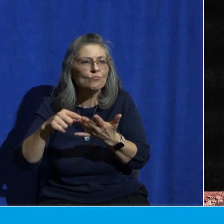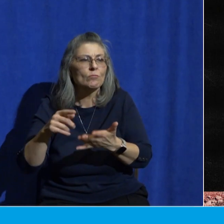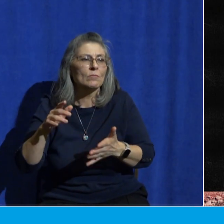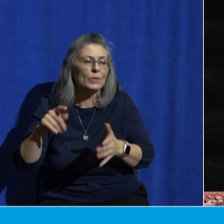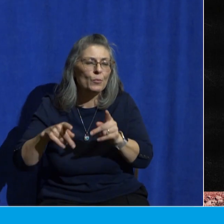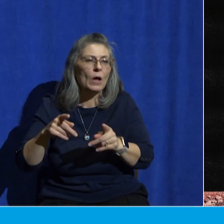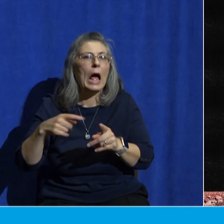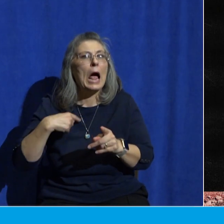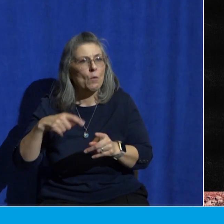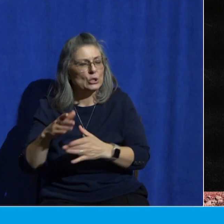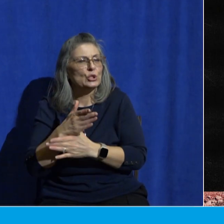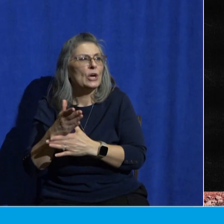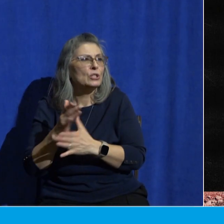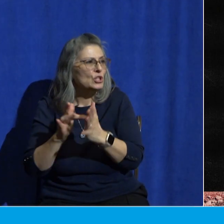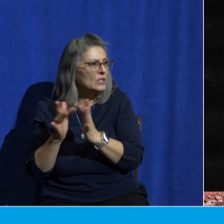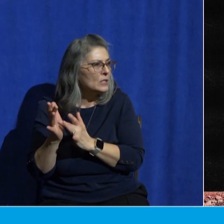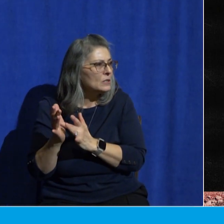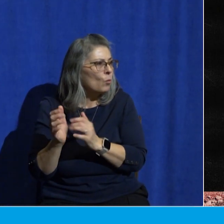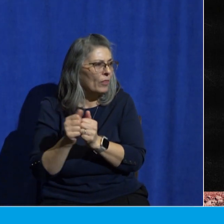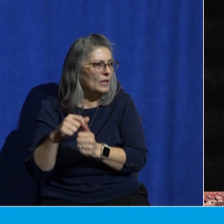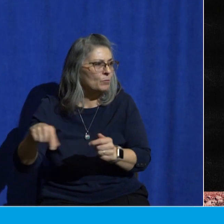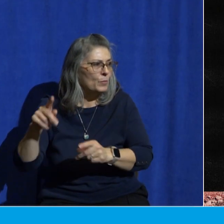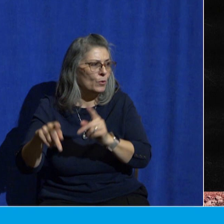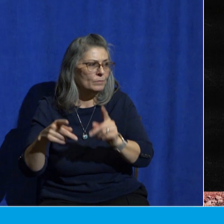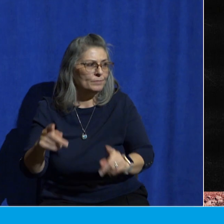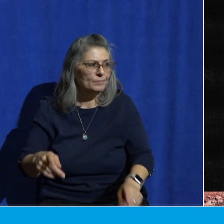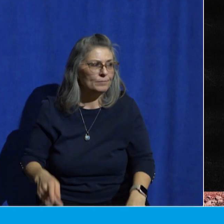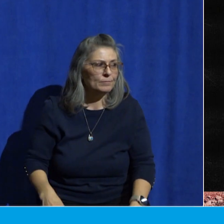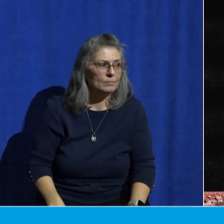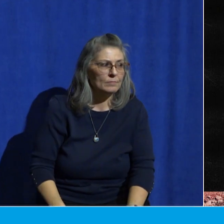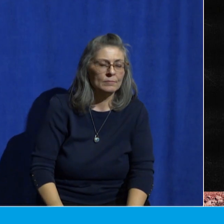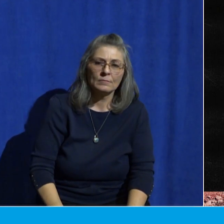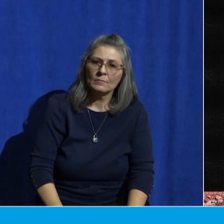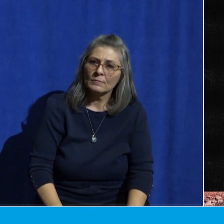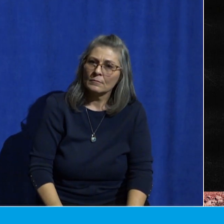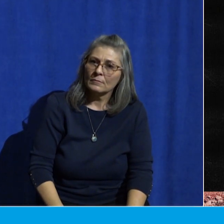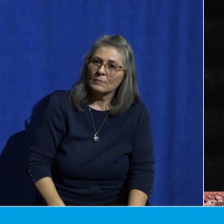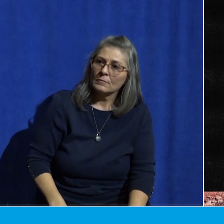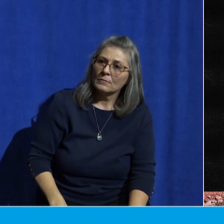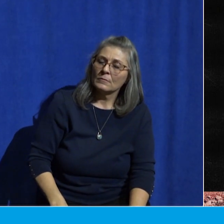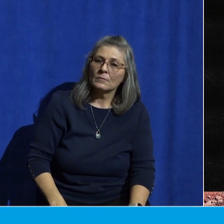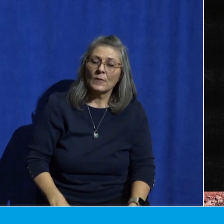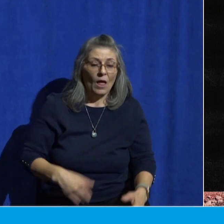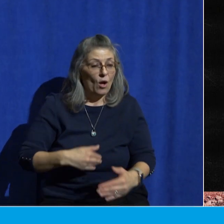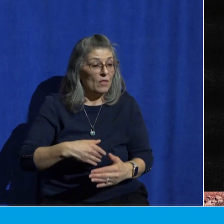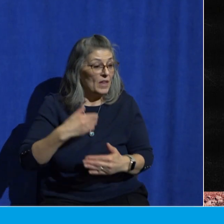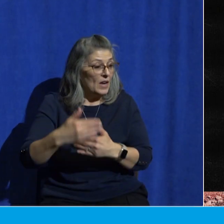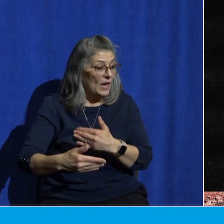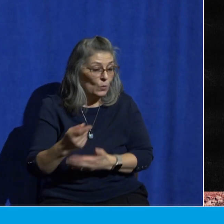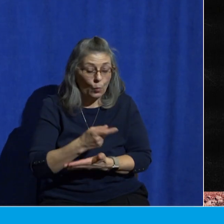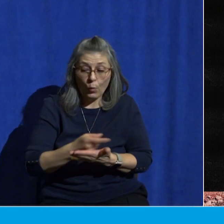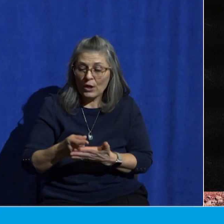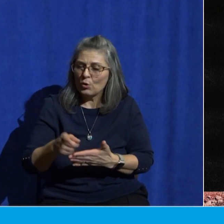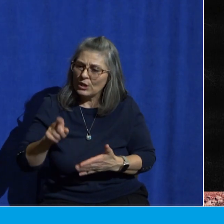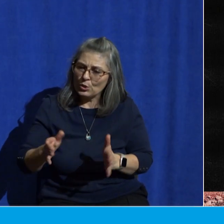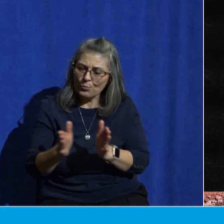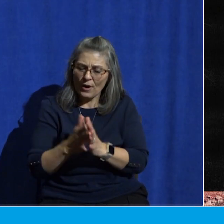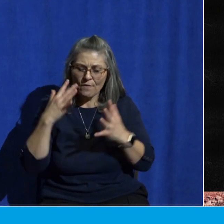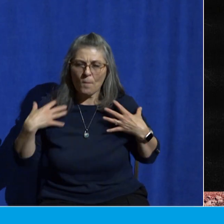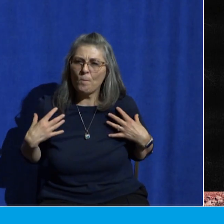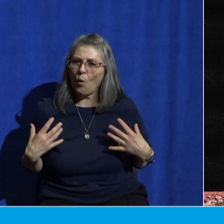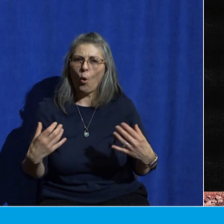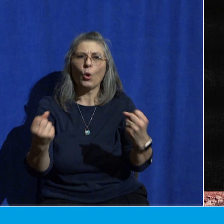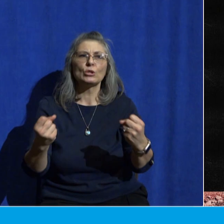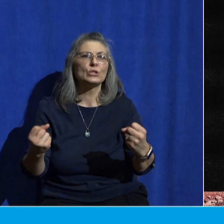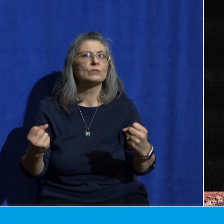people that we long to see come to know Jesus over the next week. And pray for boldness for each other